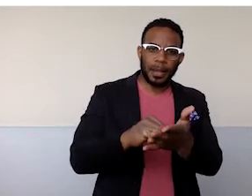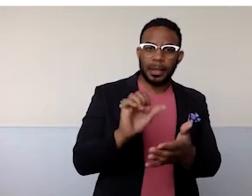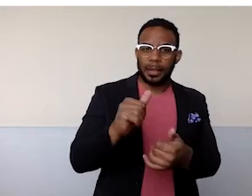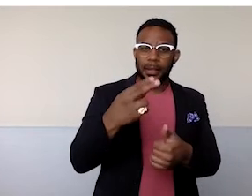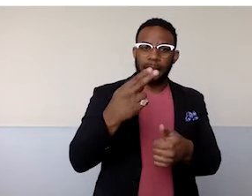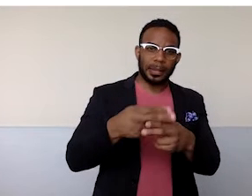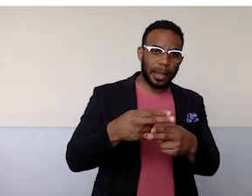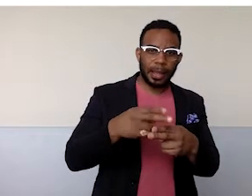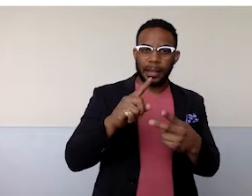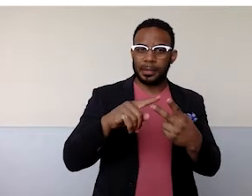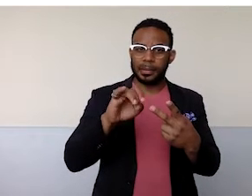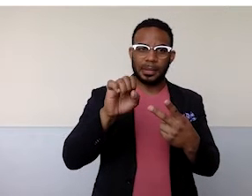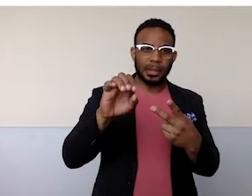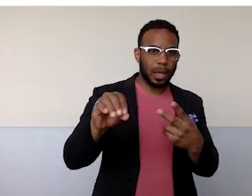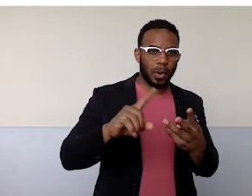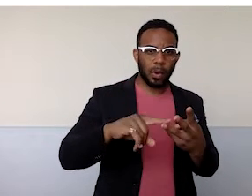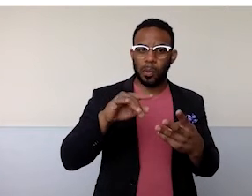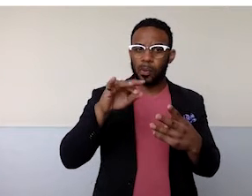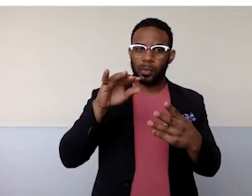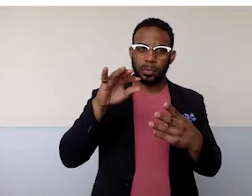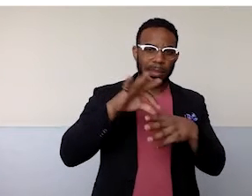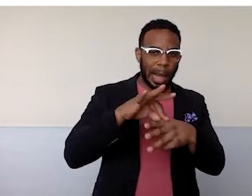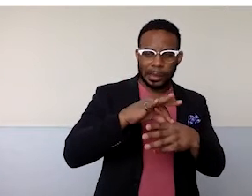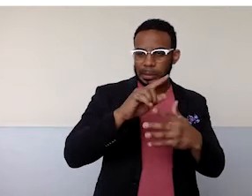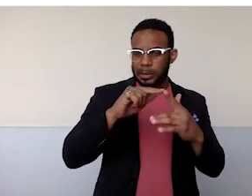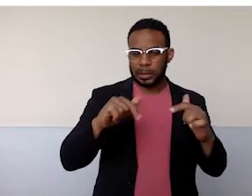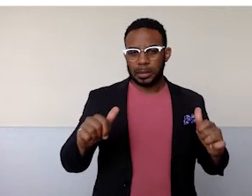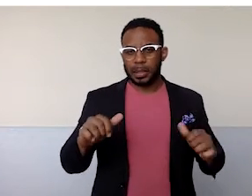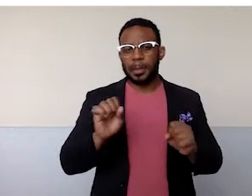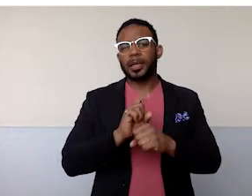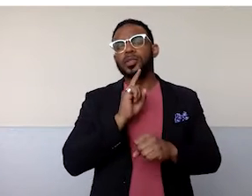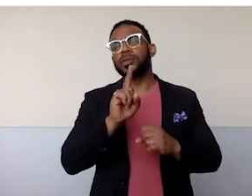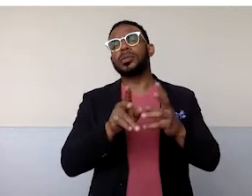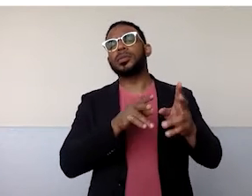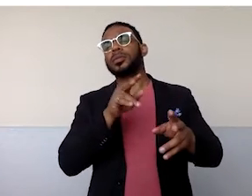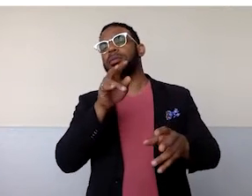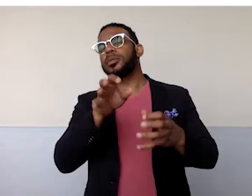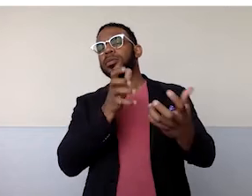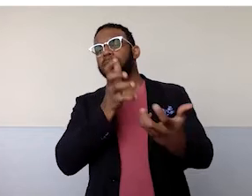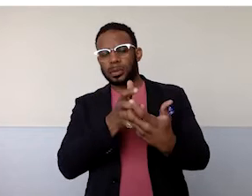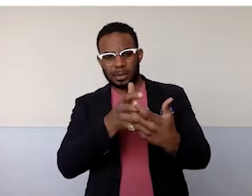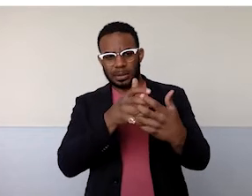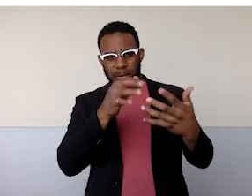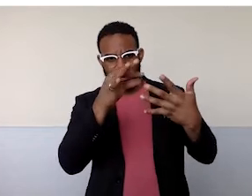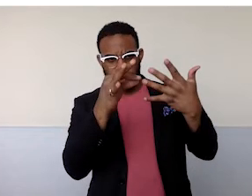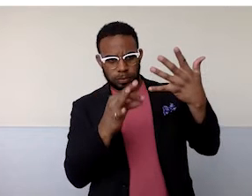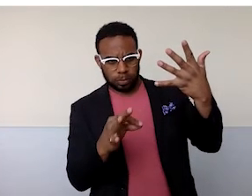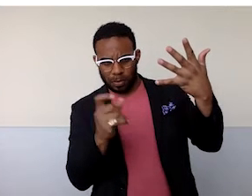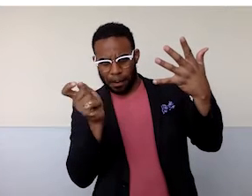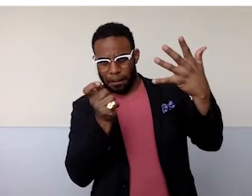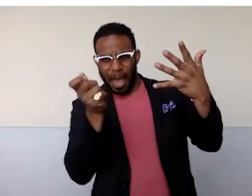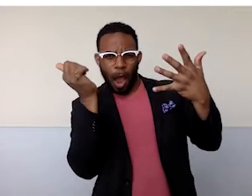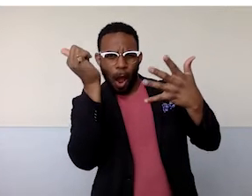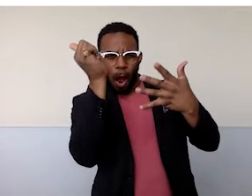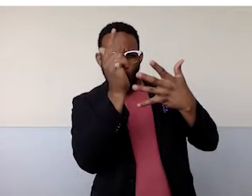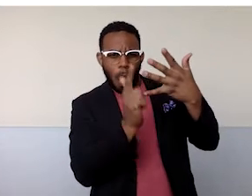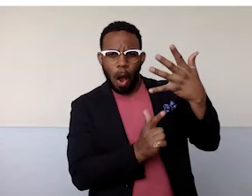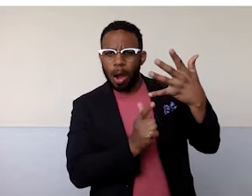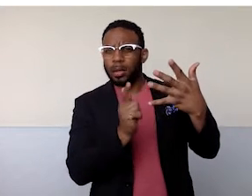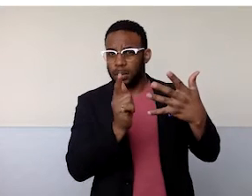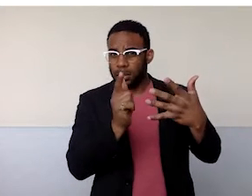Yeah, so you want to ensure that the LSCMS you'll be choosing can manage the